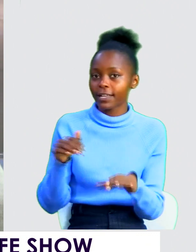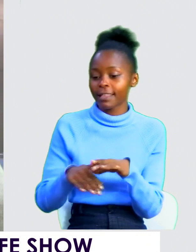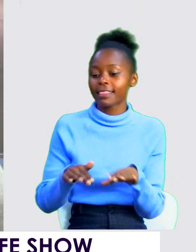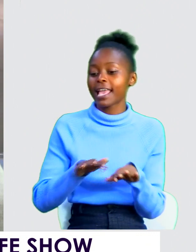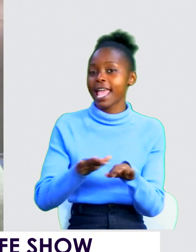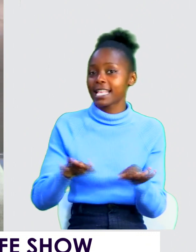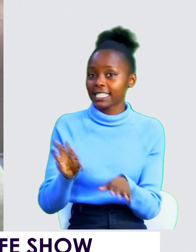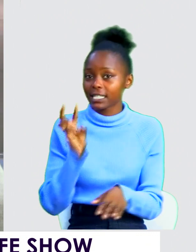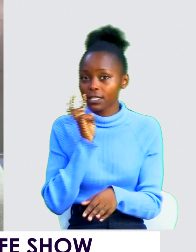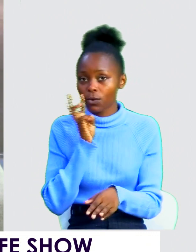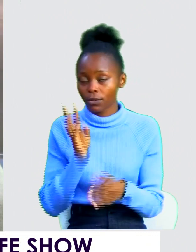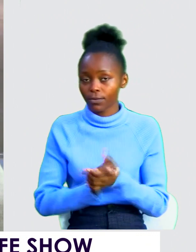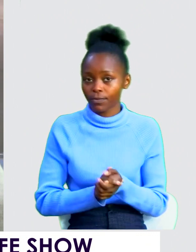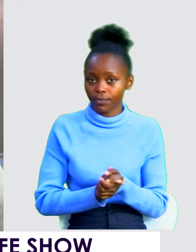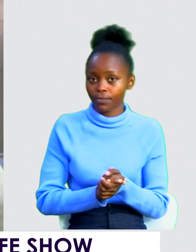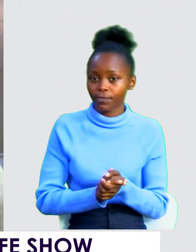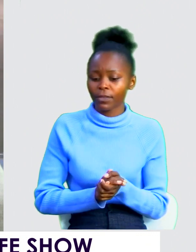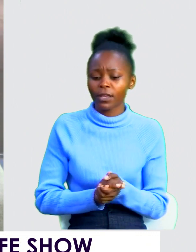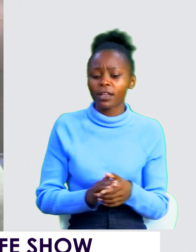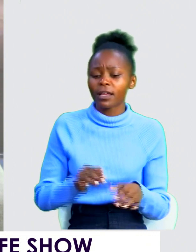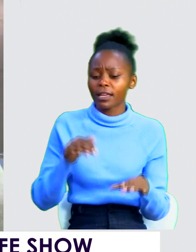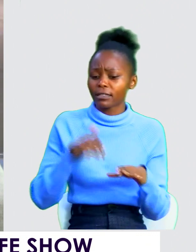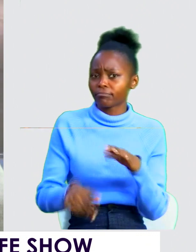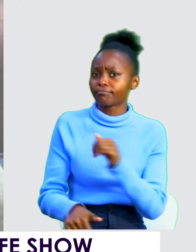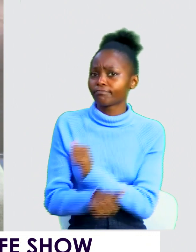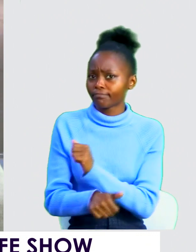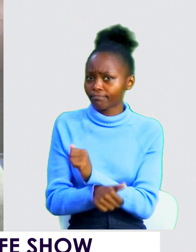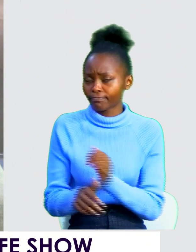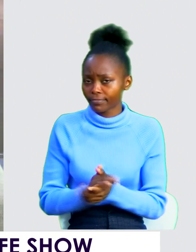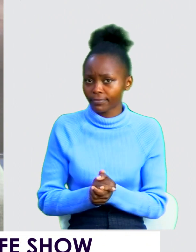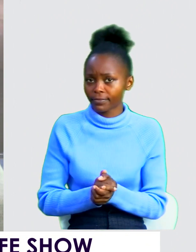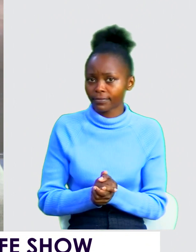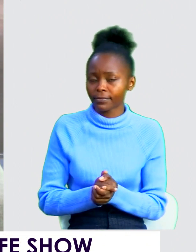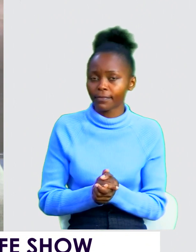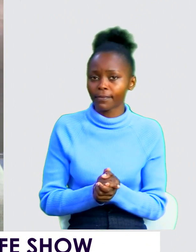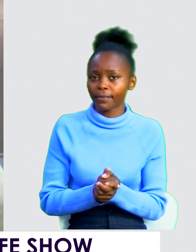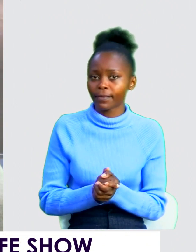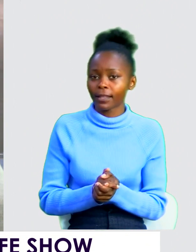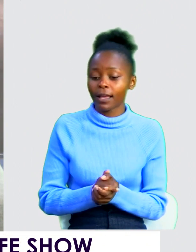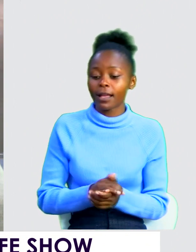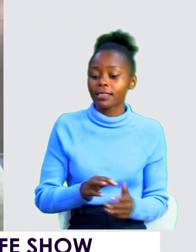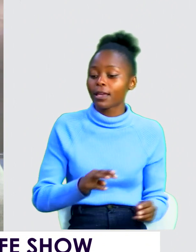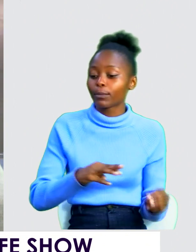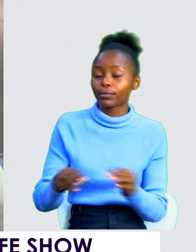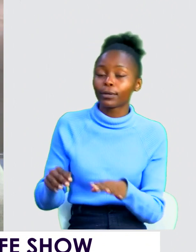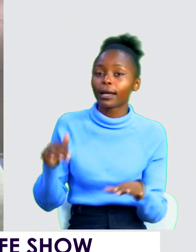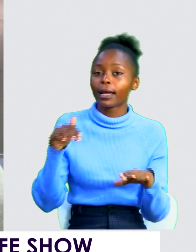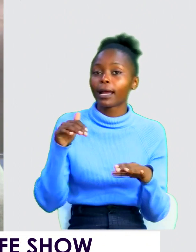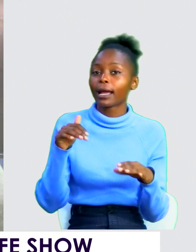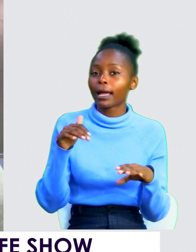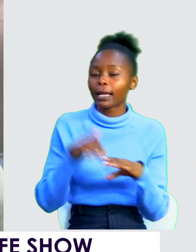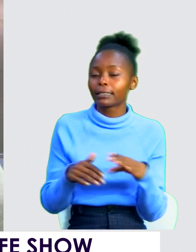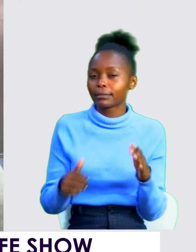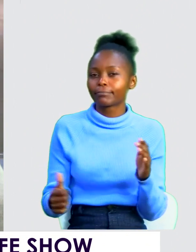into danger. The boat is sailing. Right into trouble. The boat is